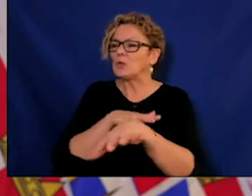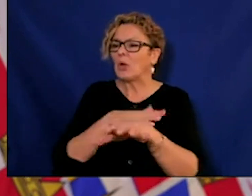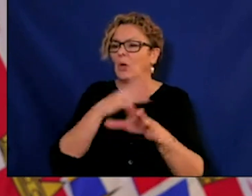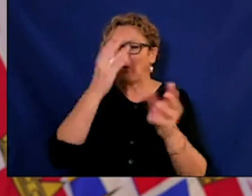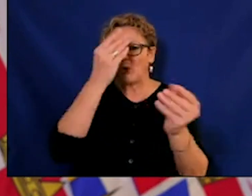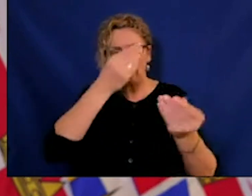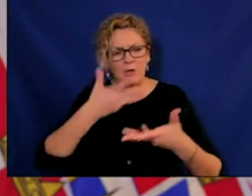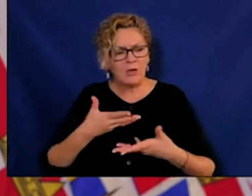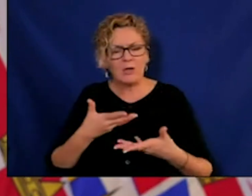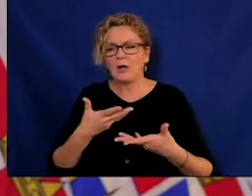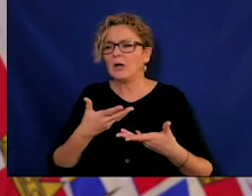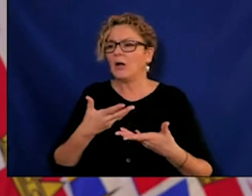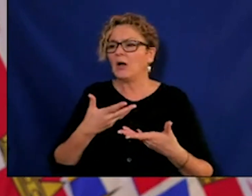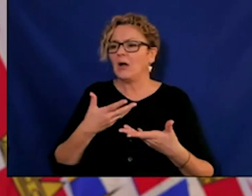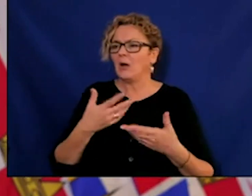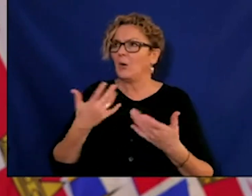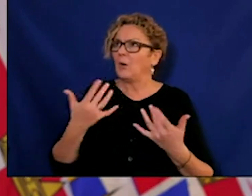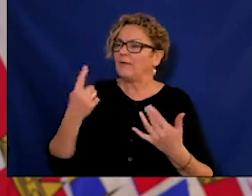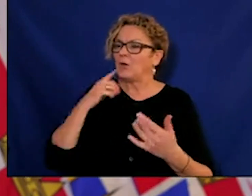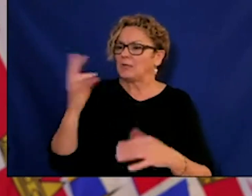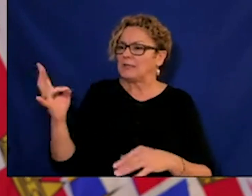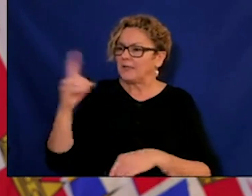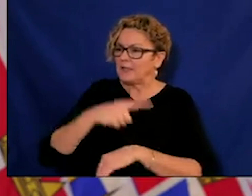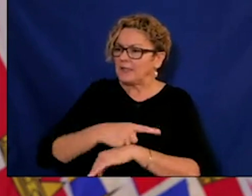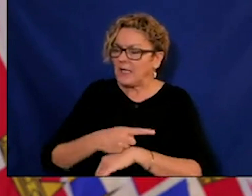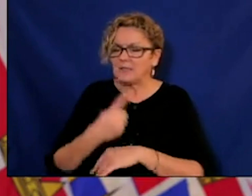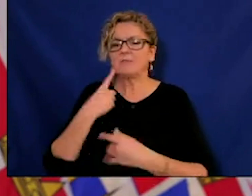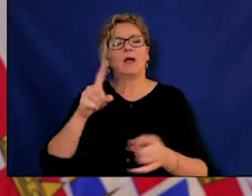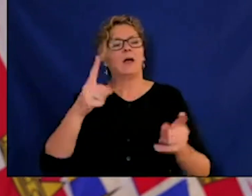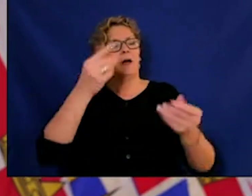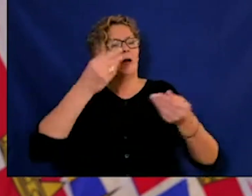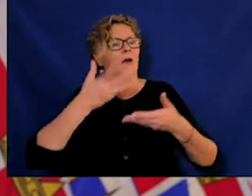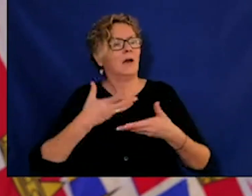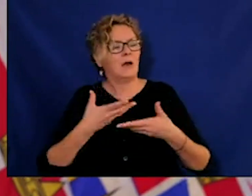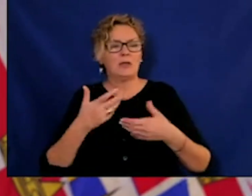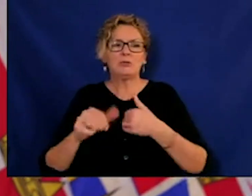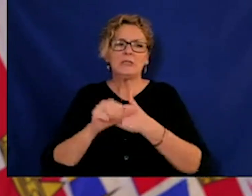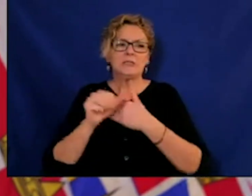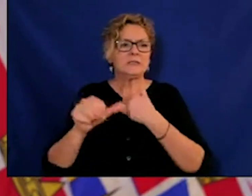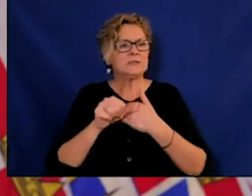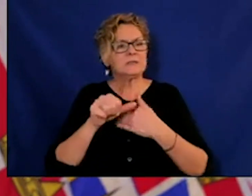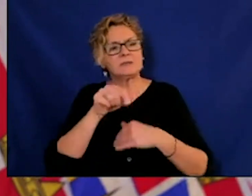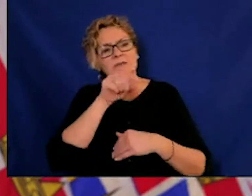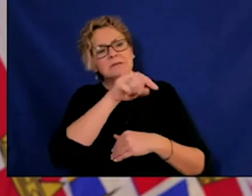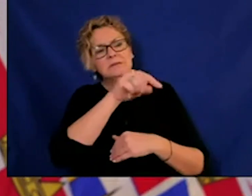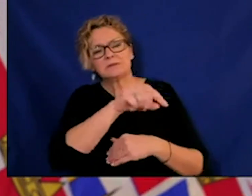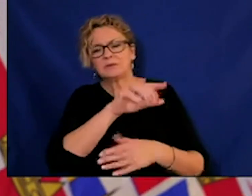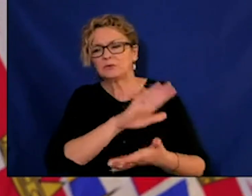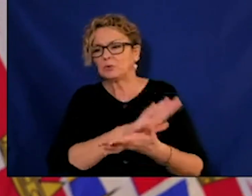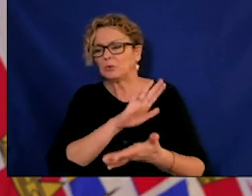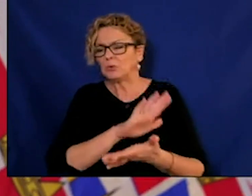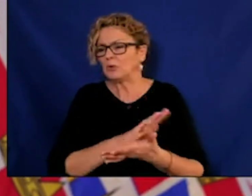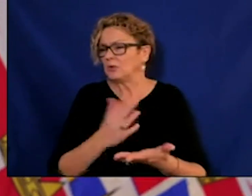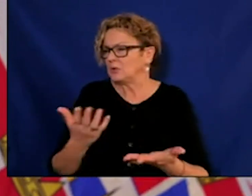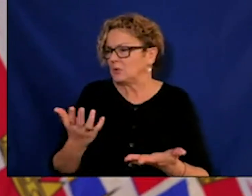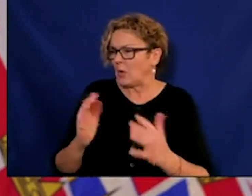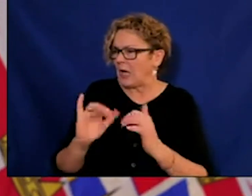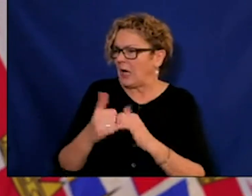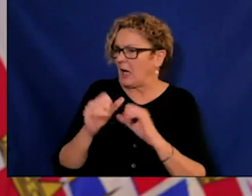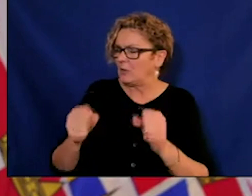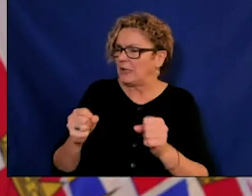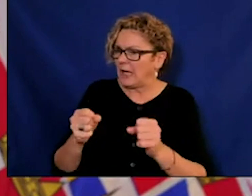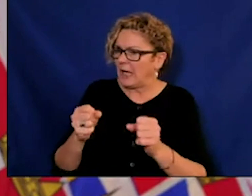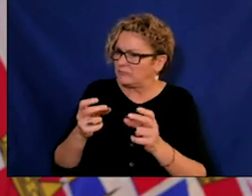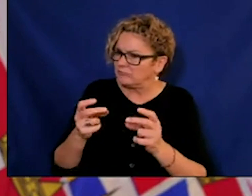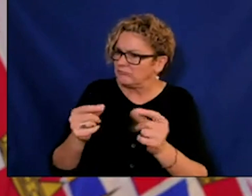to report that information in a more timely manner. Where are things at now in trying to get those exposure notices up as soon